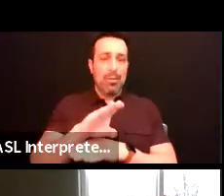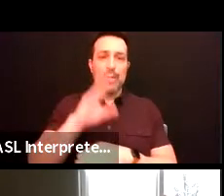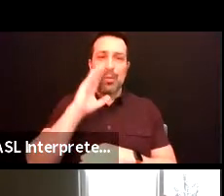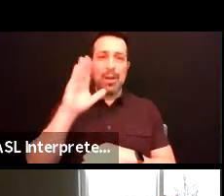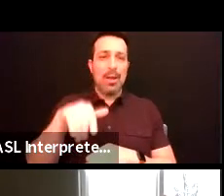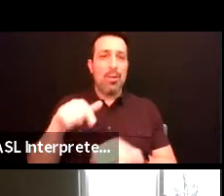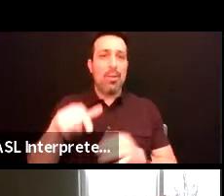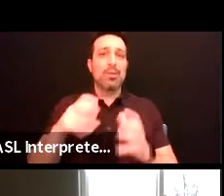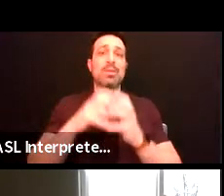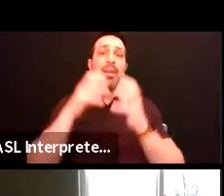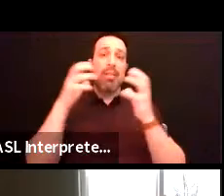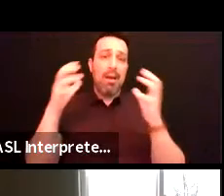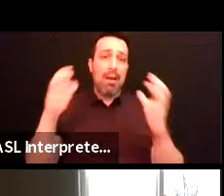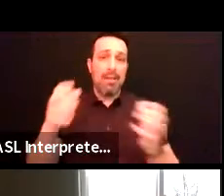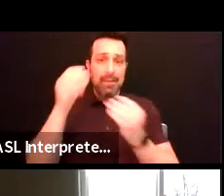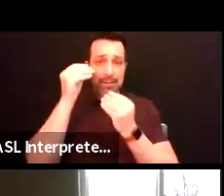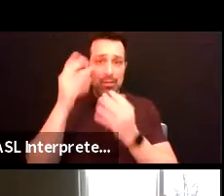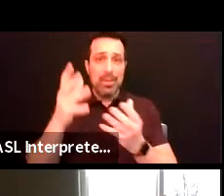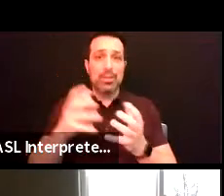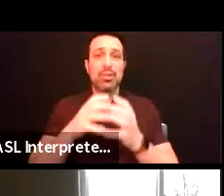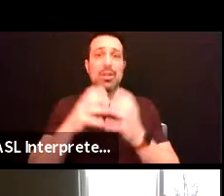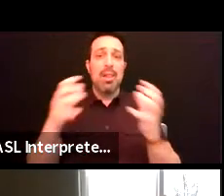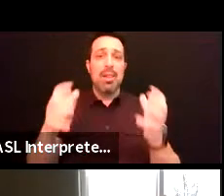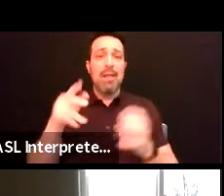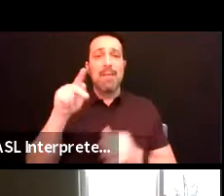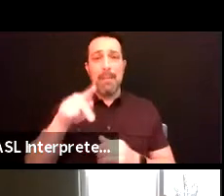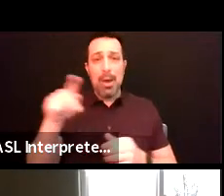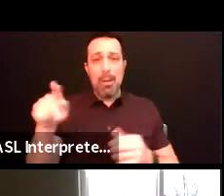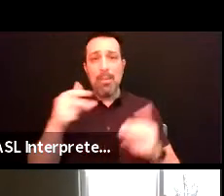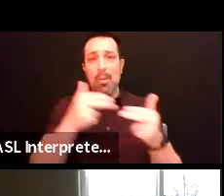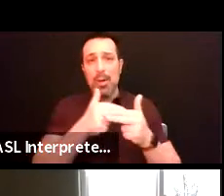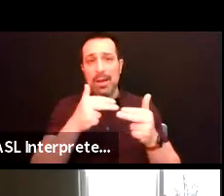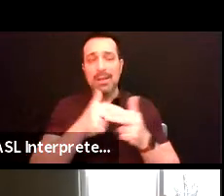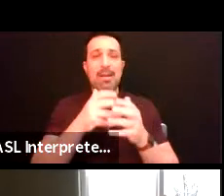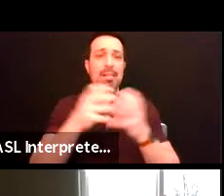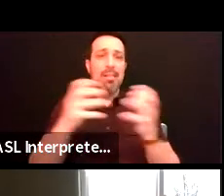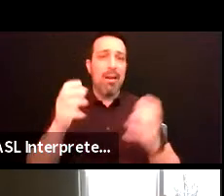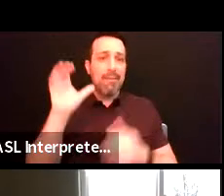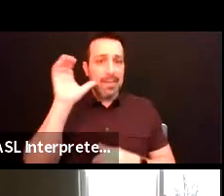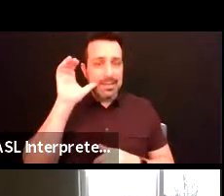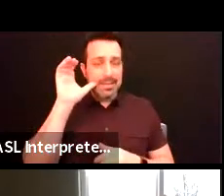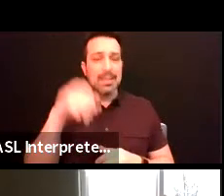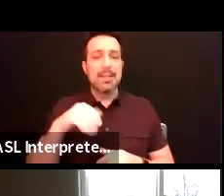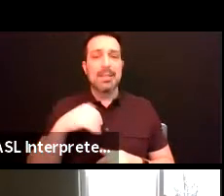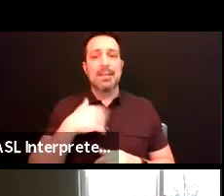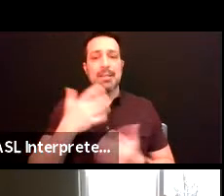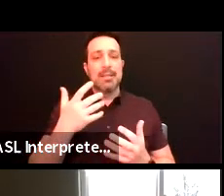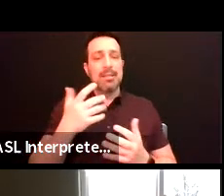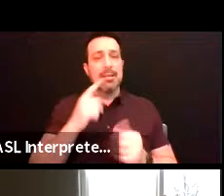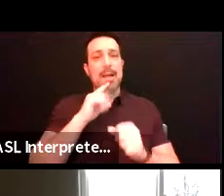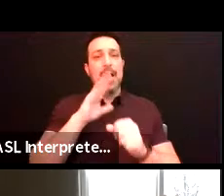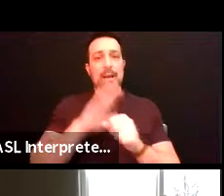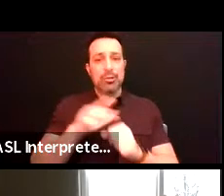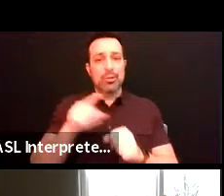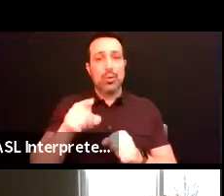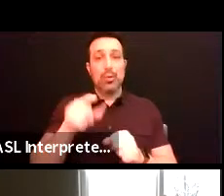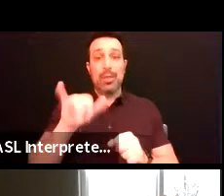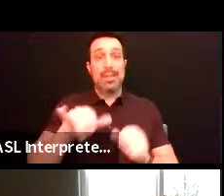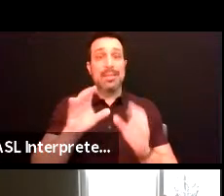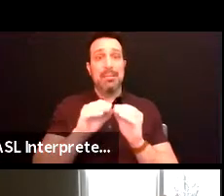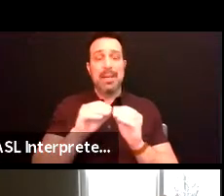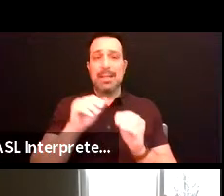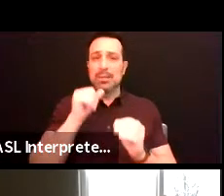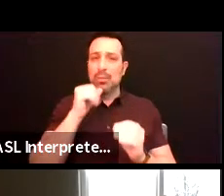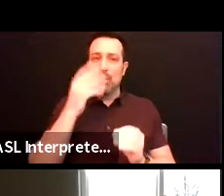was a lot of information, a lot of PowerPoints, a lot of listening. And, you know, I do assure you that future meetings will not